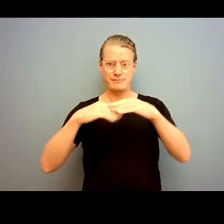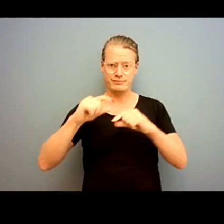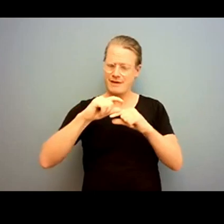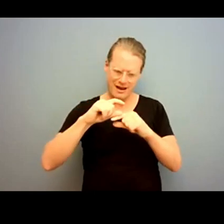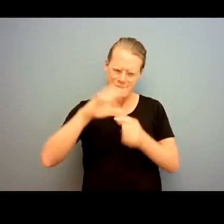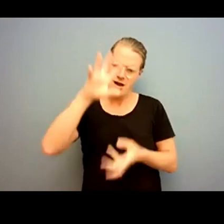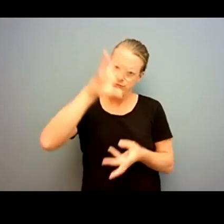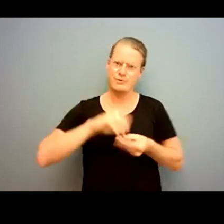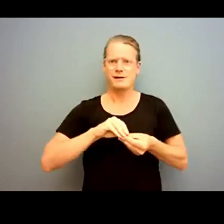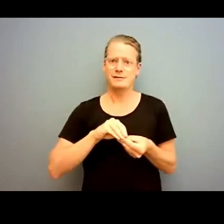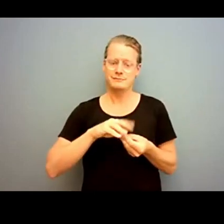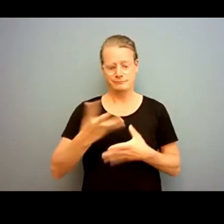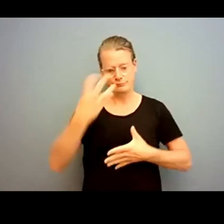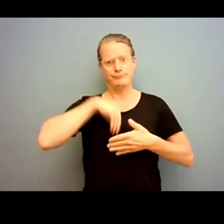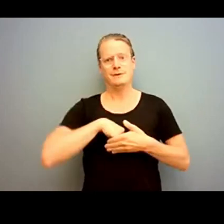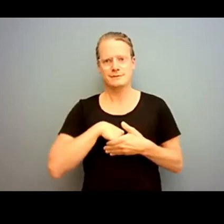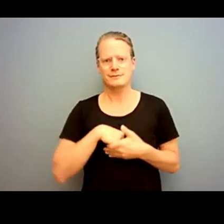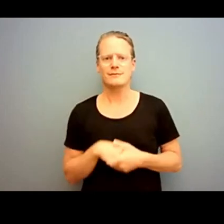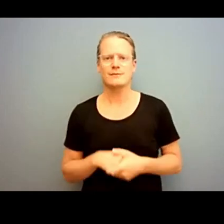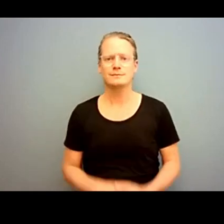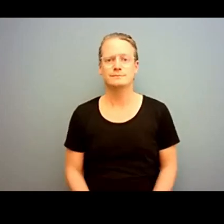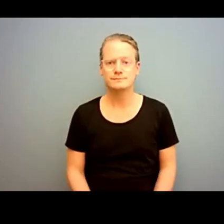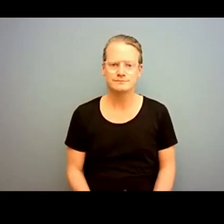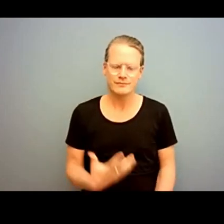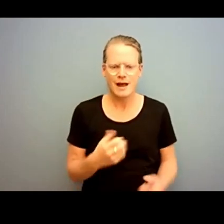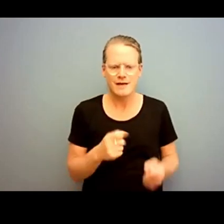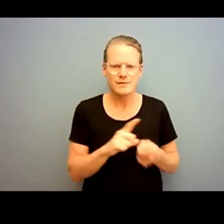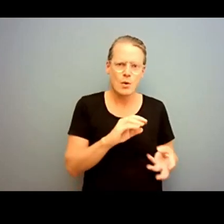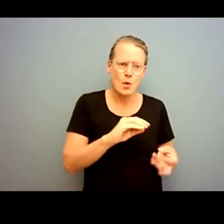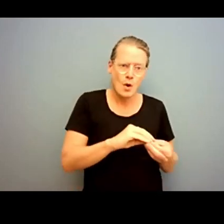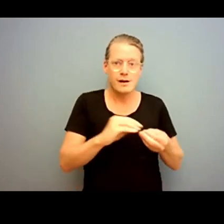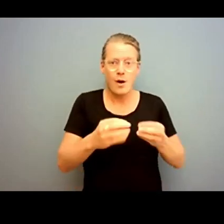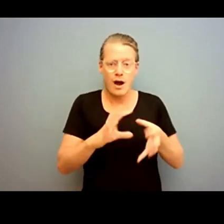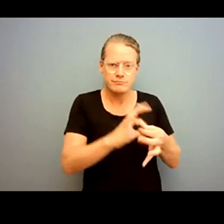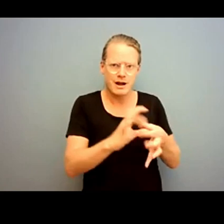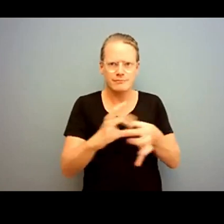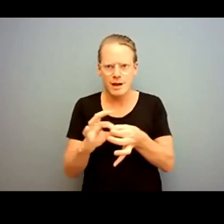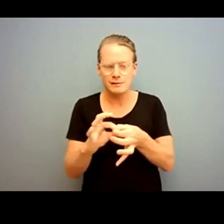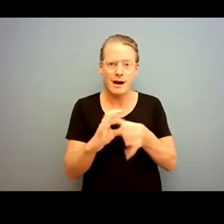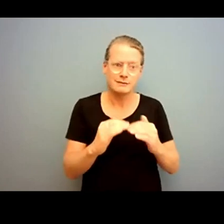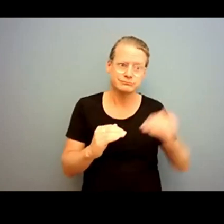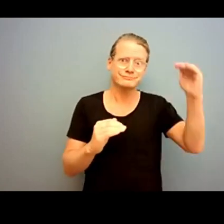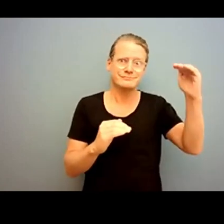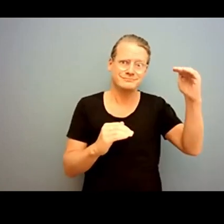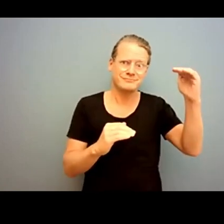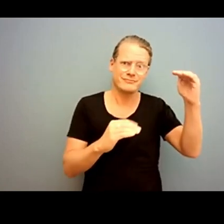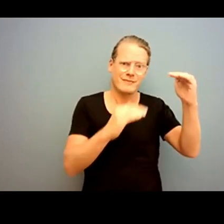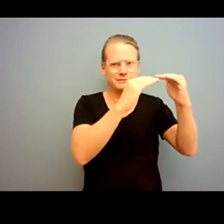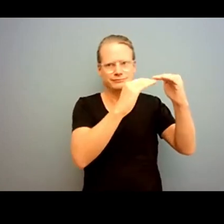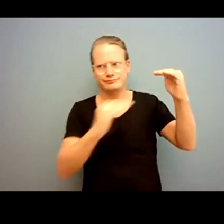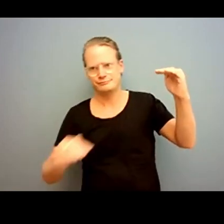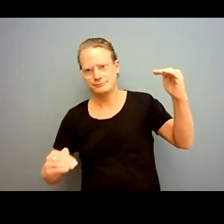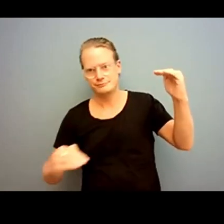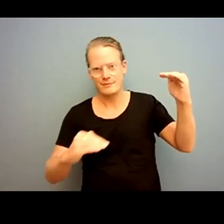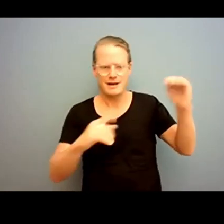speak. It's that the combination of the privileges creates something new, an extremely